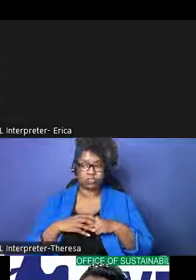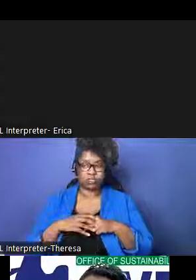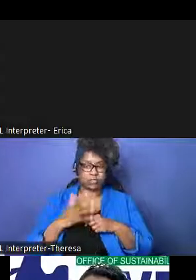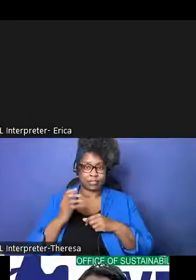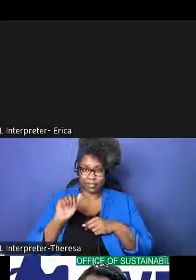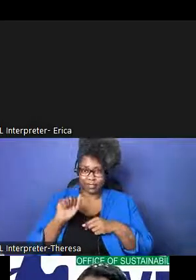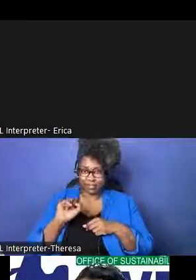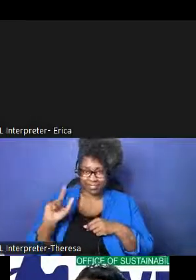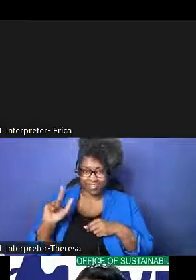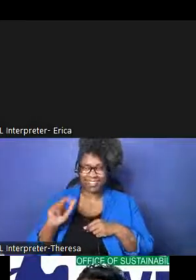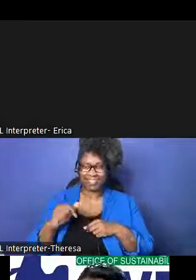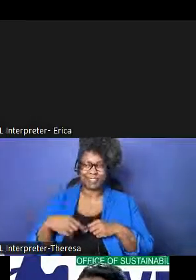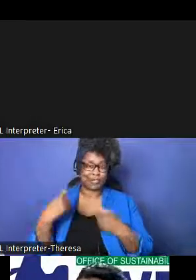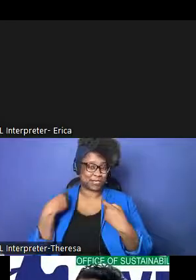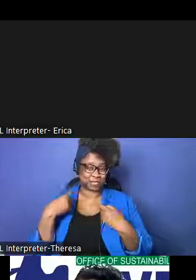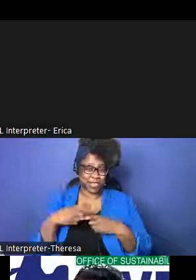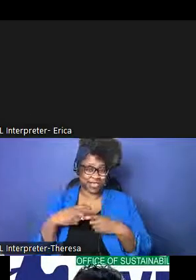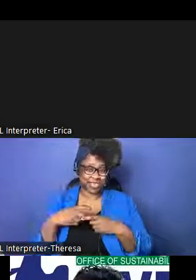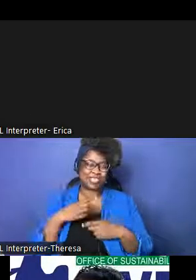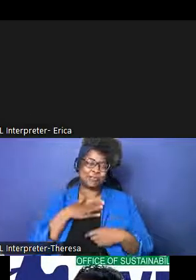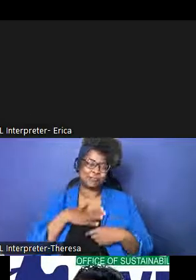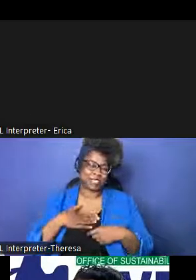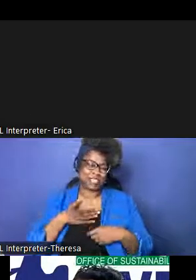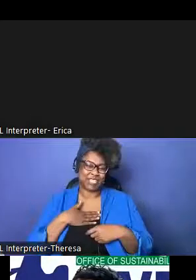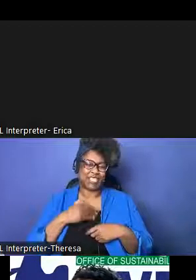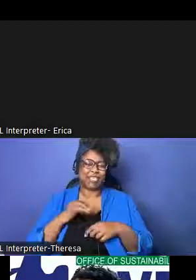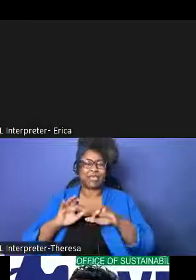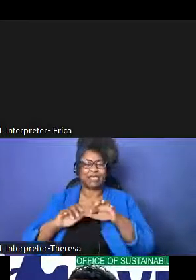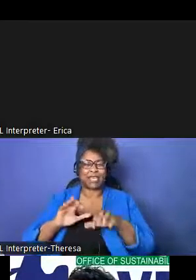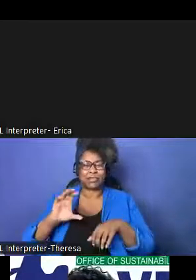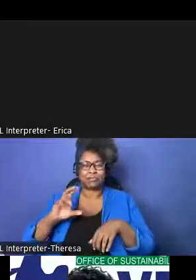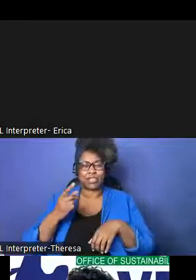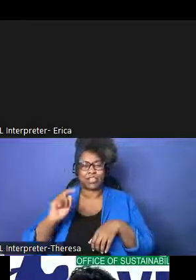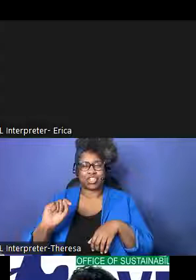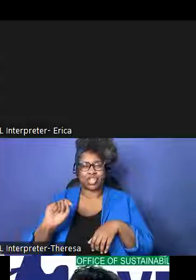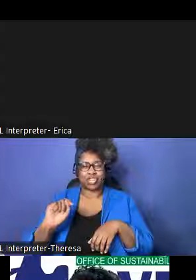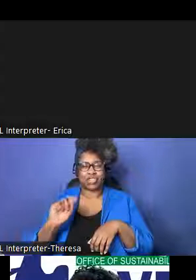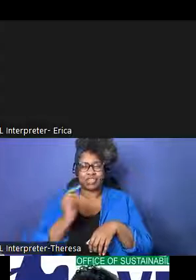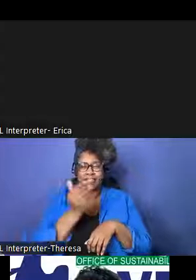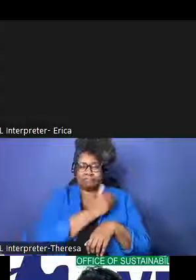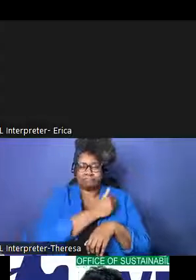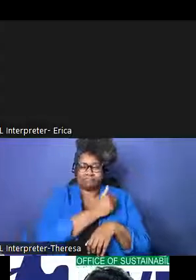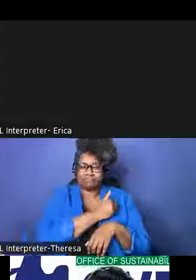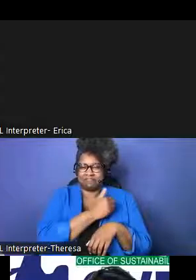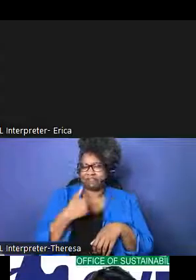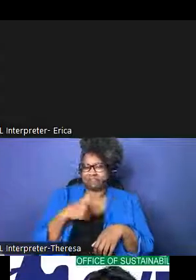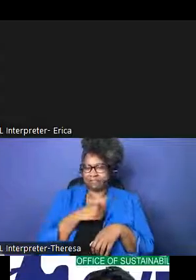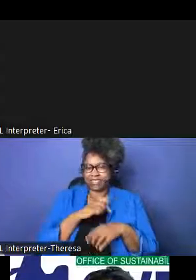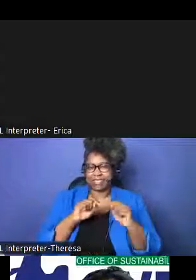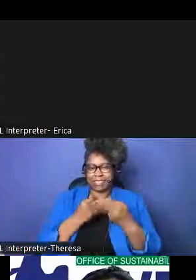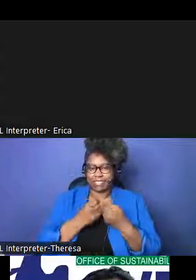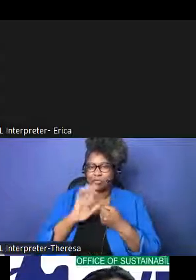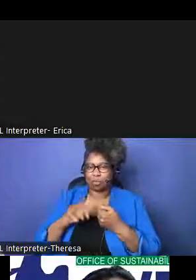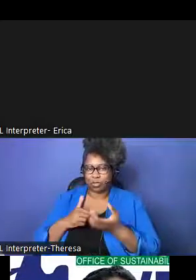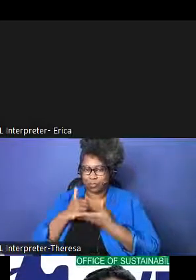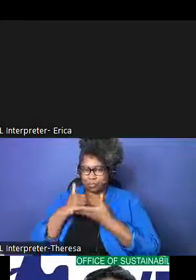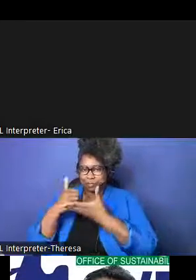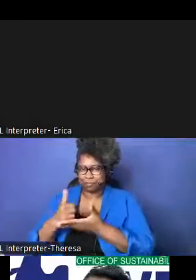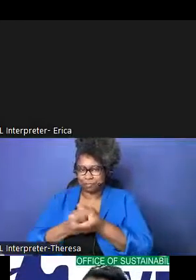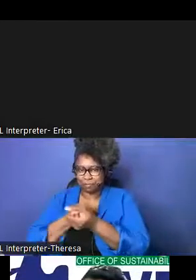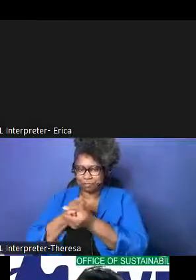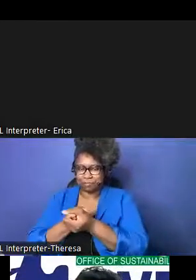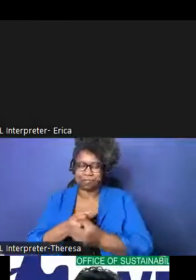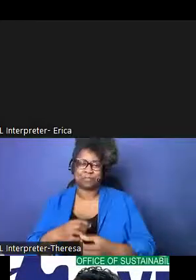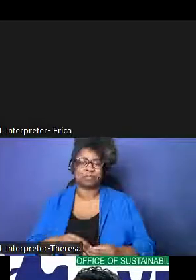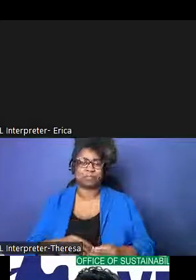Language, or the Spanish, please just use the chat and one of the members of the team should be able to support. Si tiene